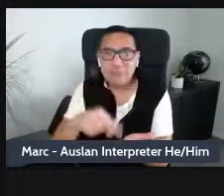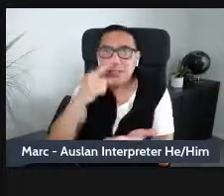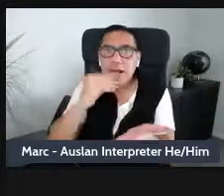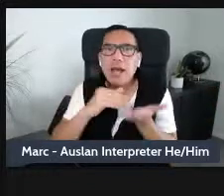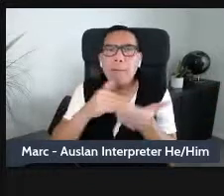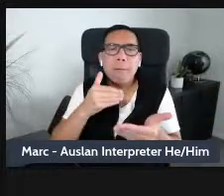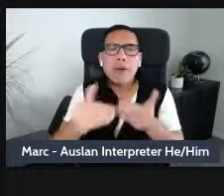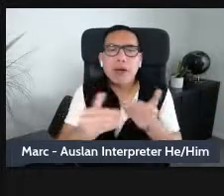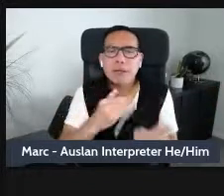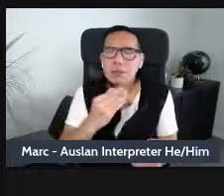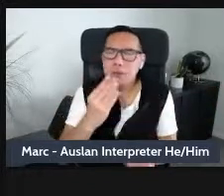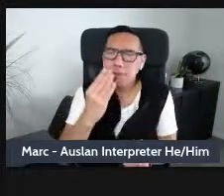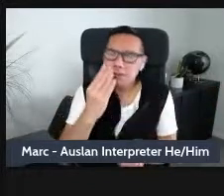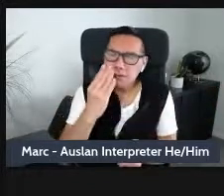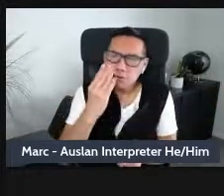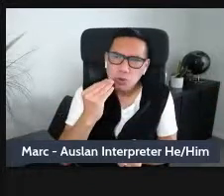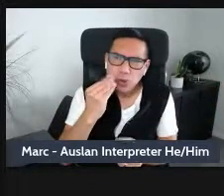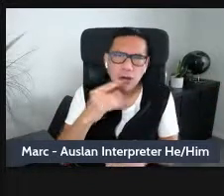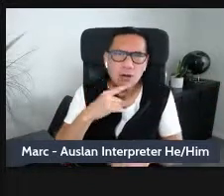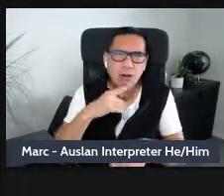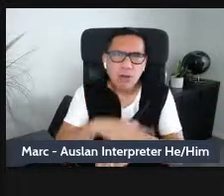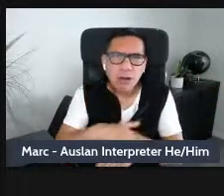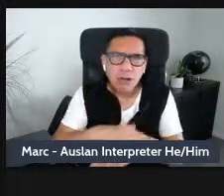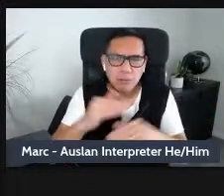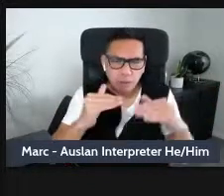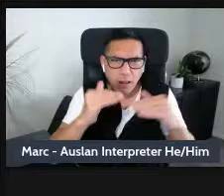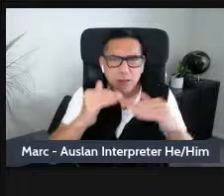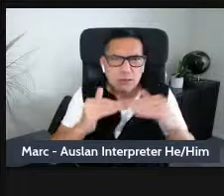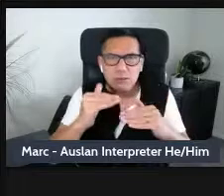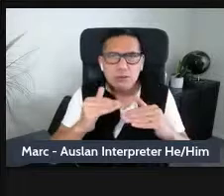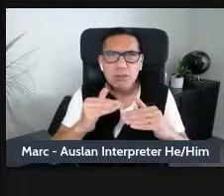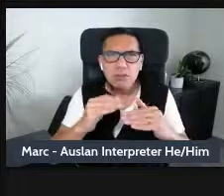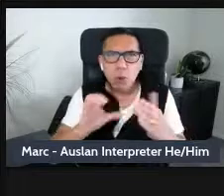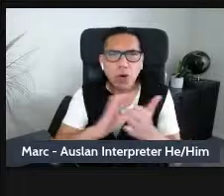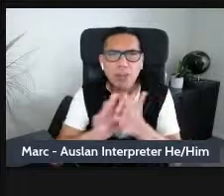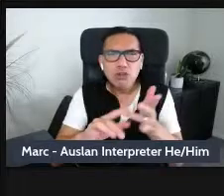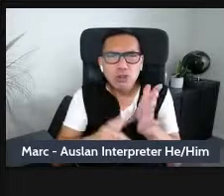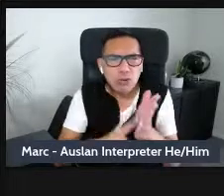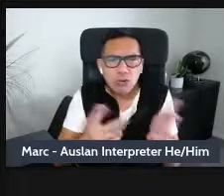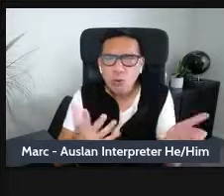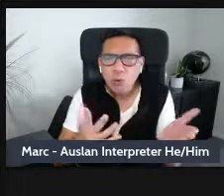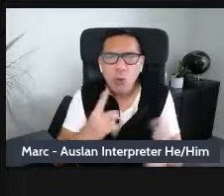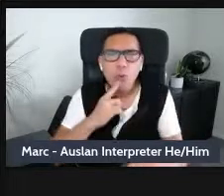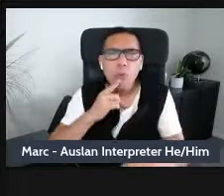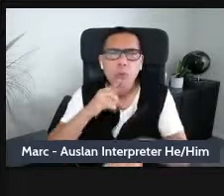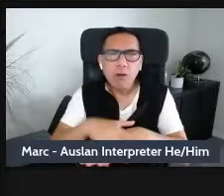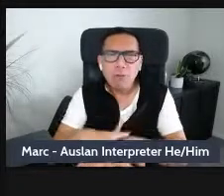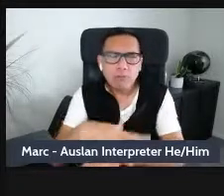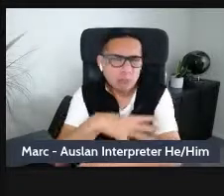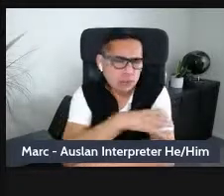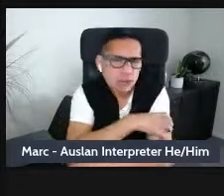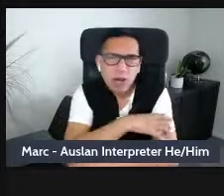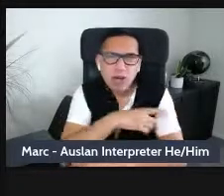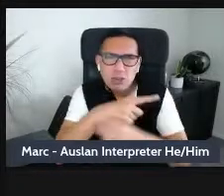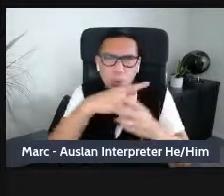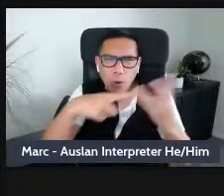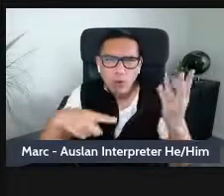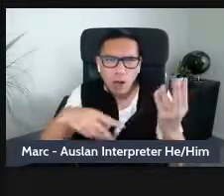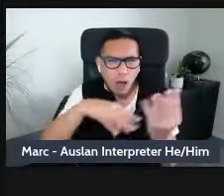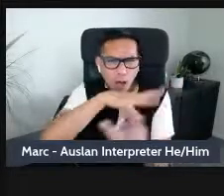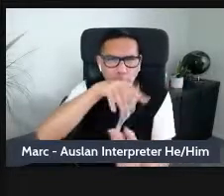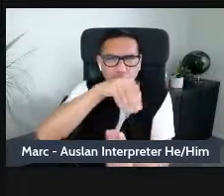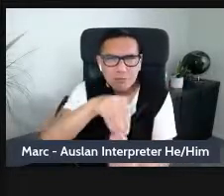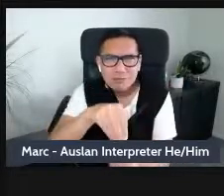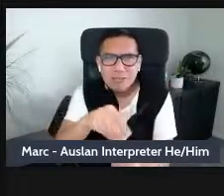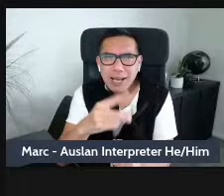sugar or your cholesterol levels or your blood pressure. And that can all combined help to lower your risk